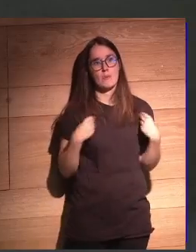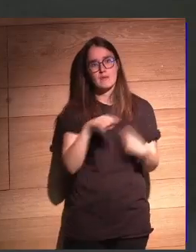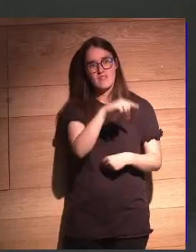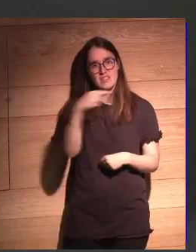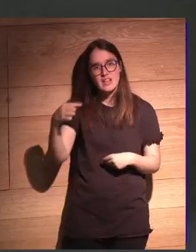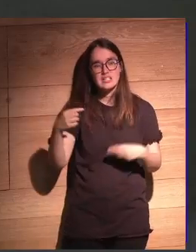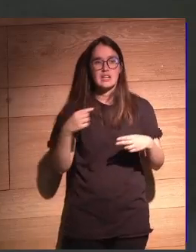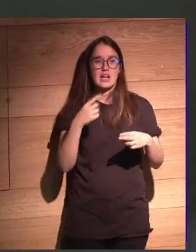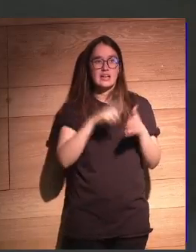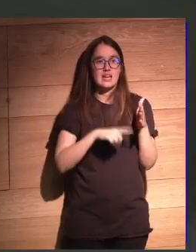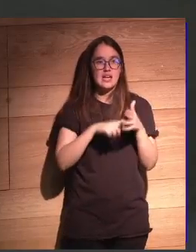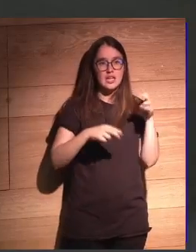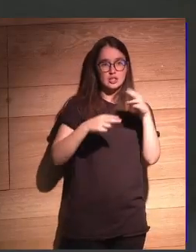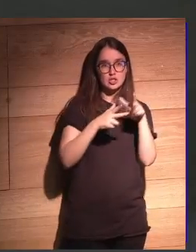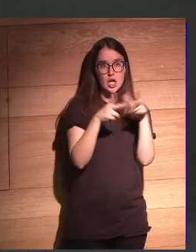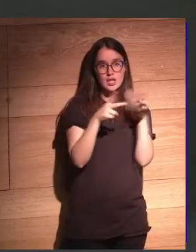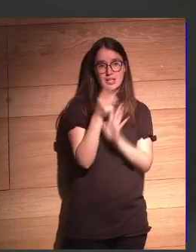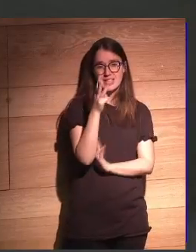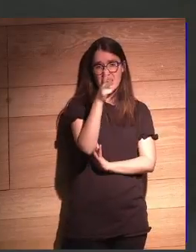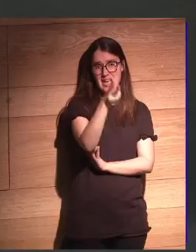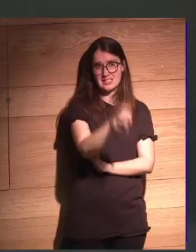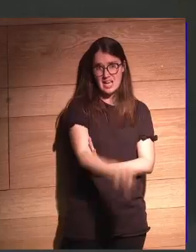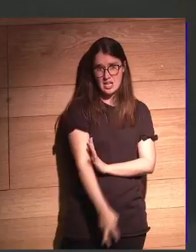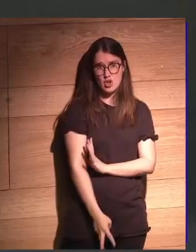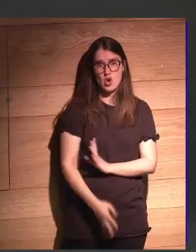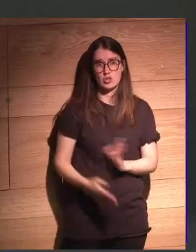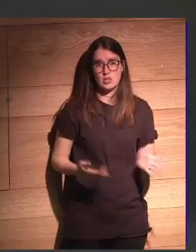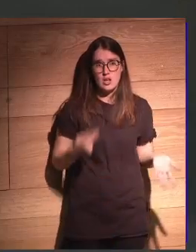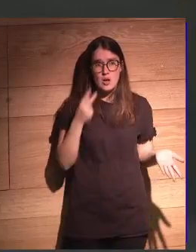on the market. They